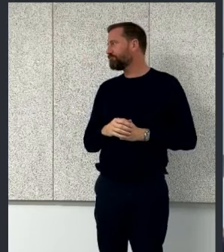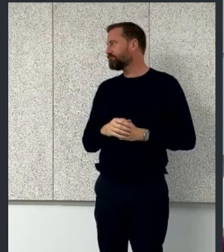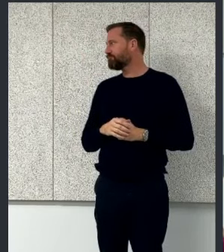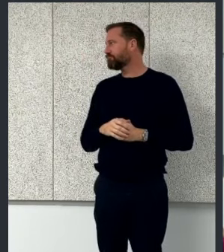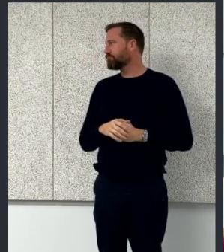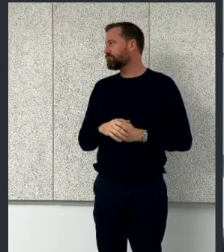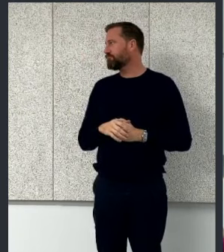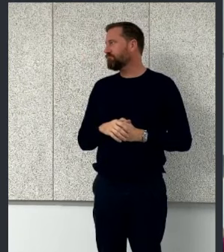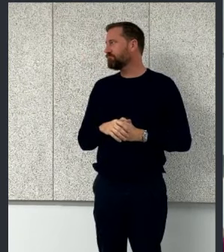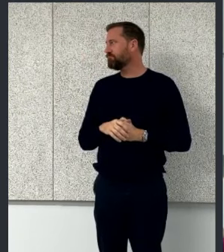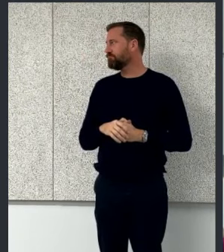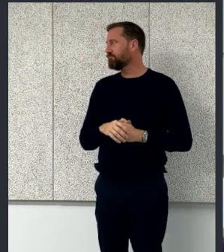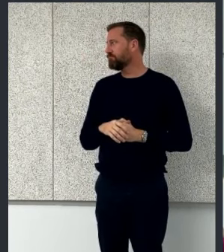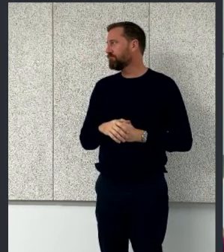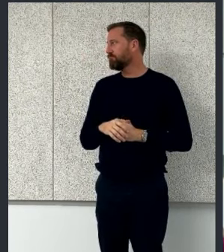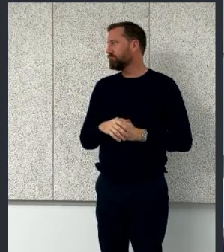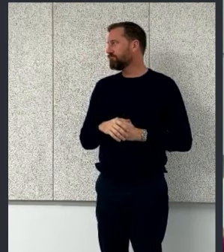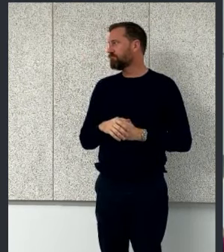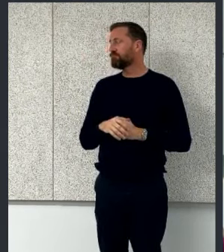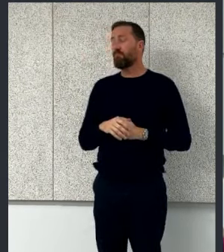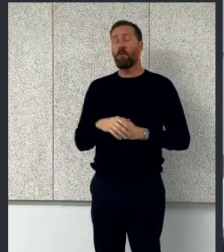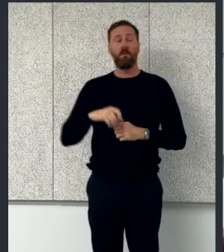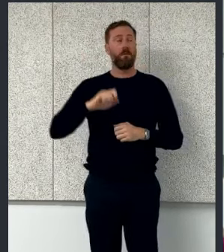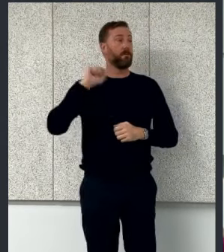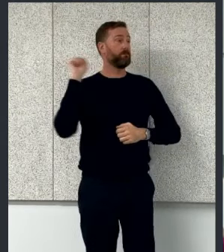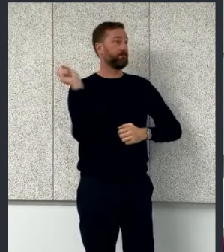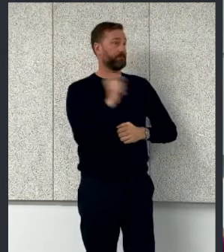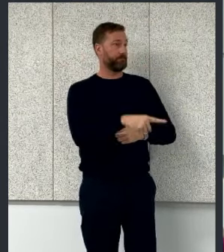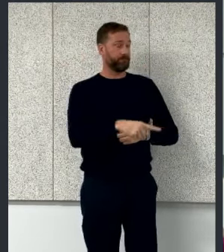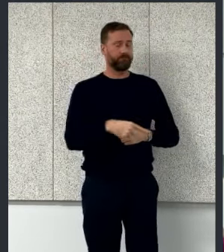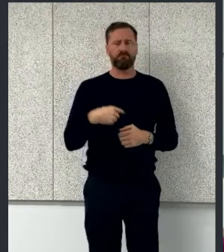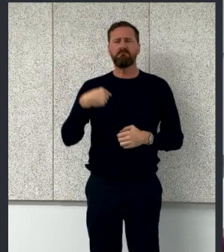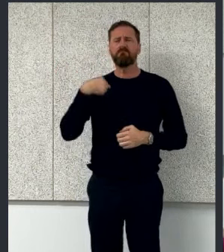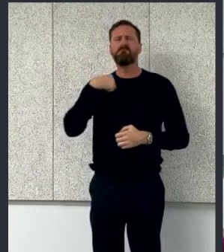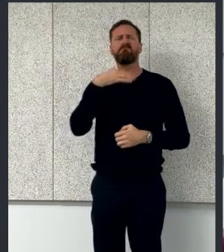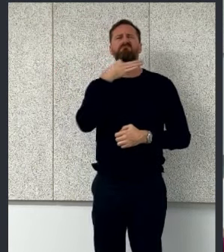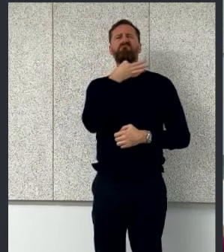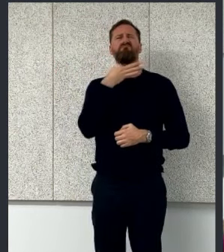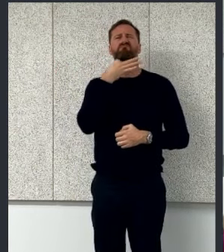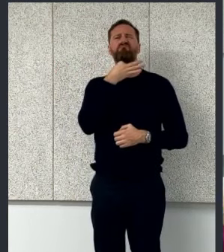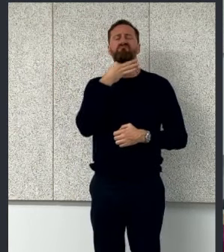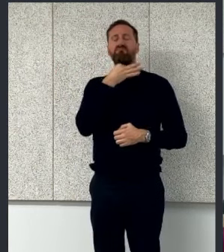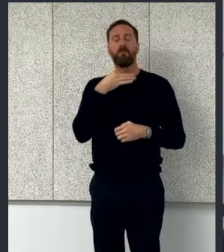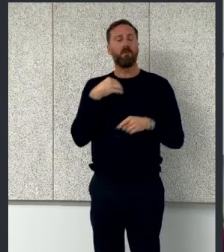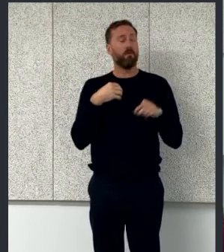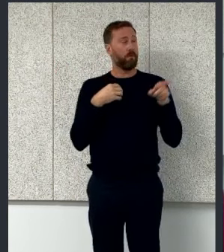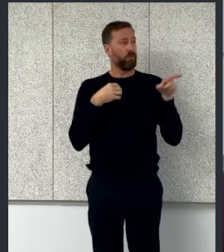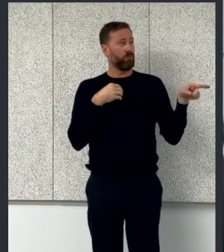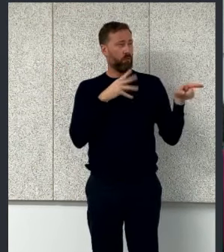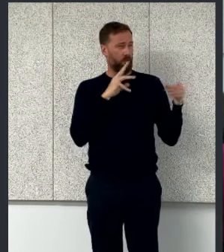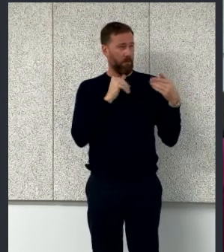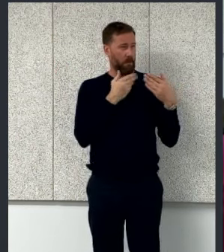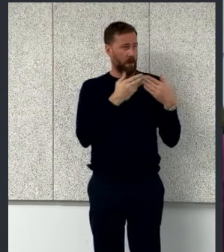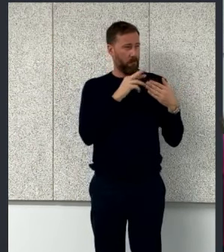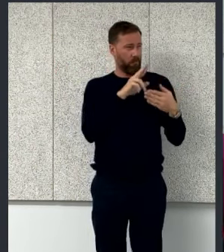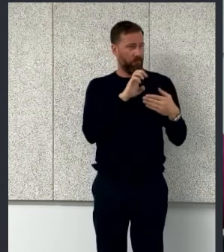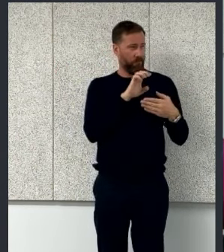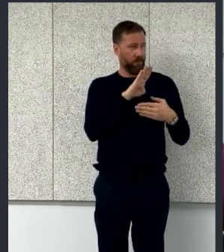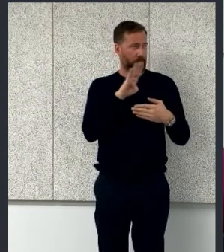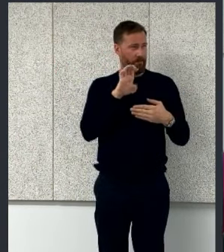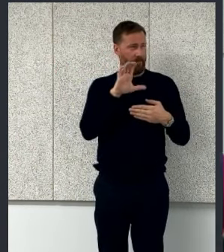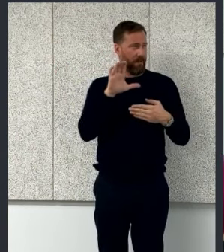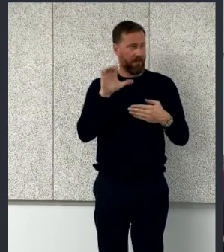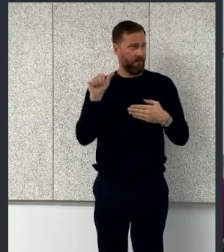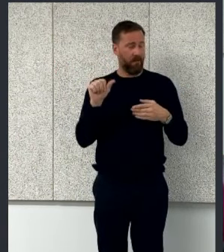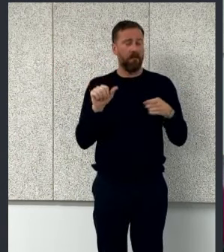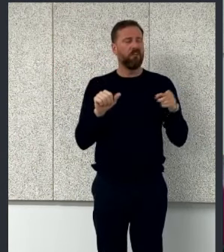Yeah. I think I'm interested in hearing a little bit more about what you were sort of alluding to, Rebecca, of like, maybe people don't know